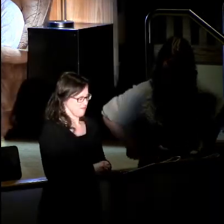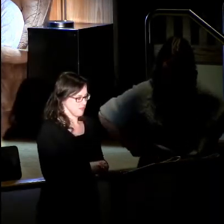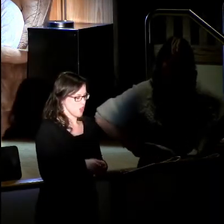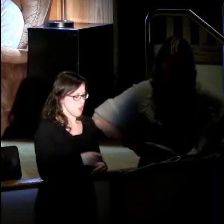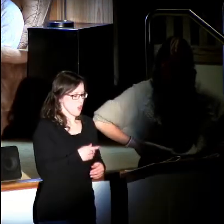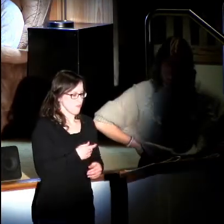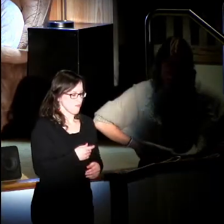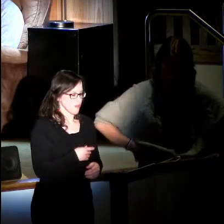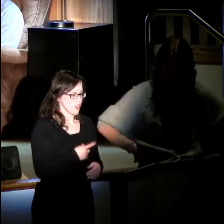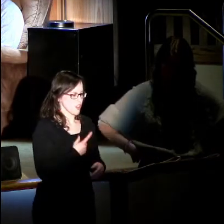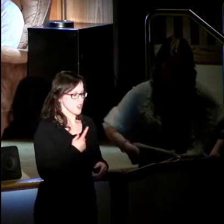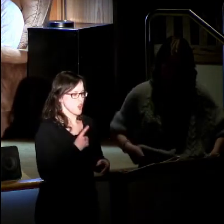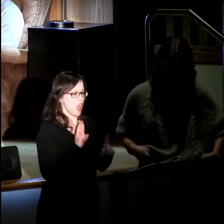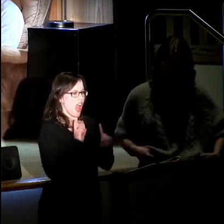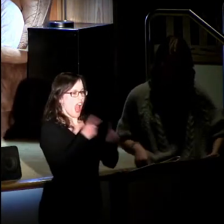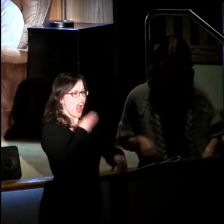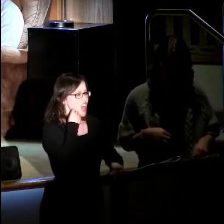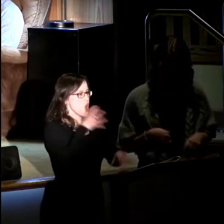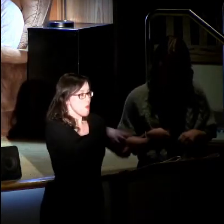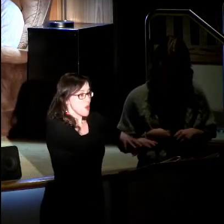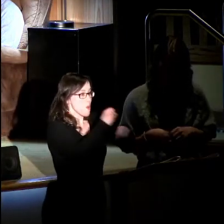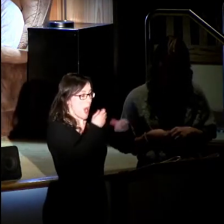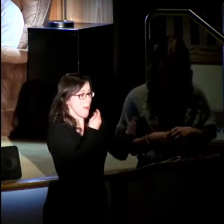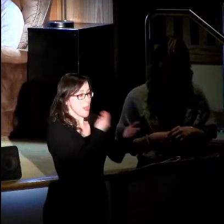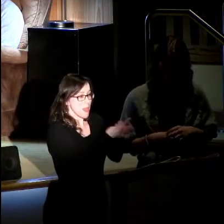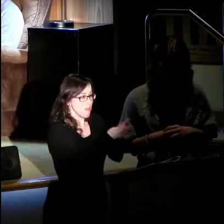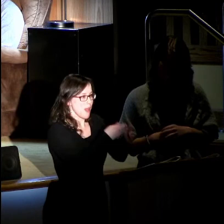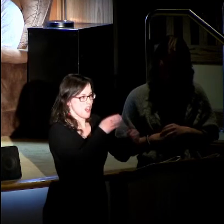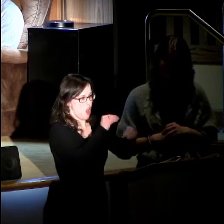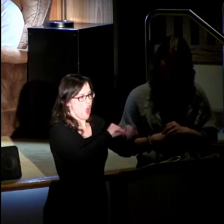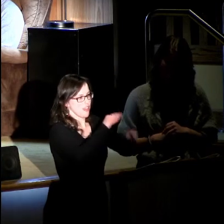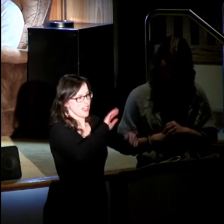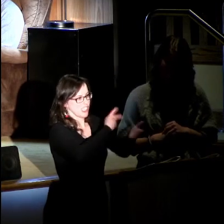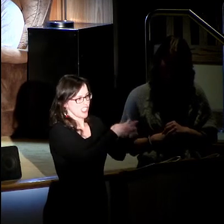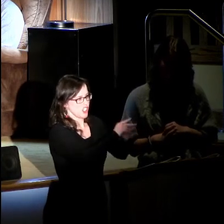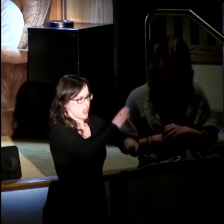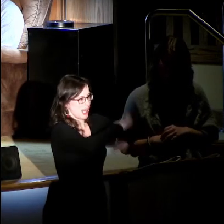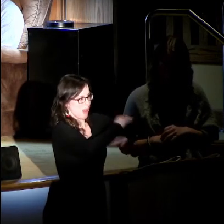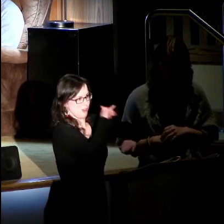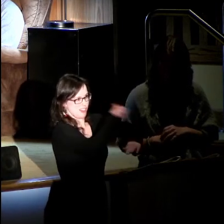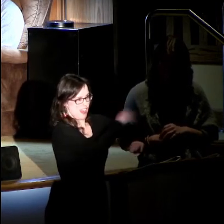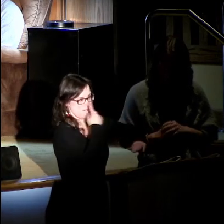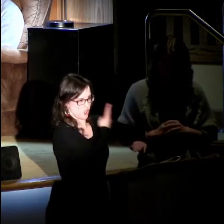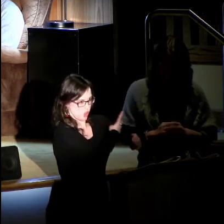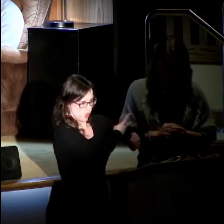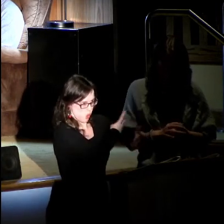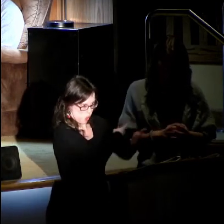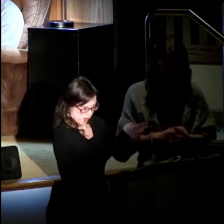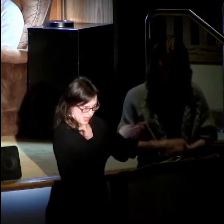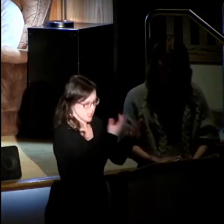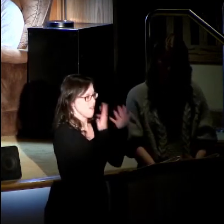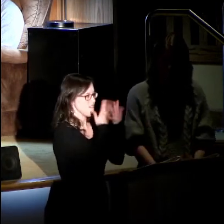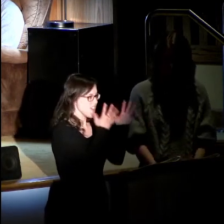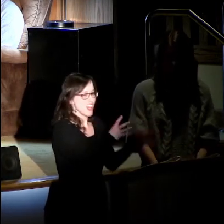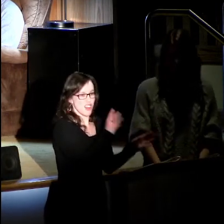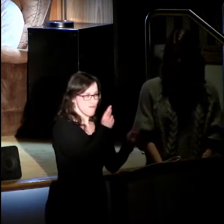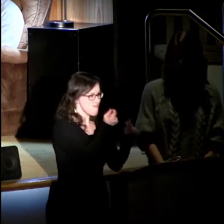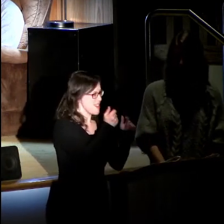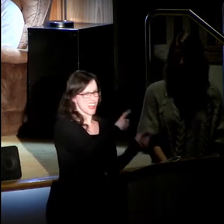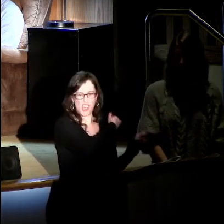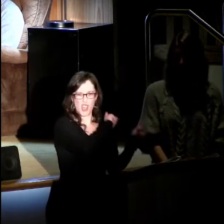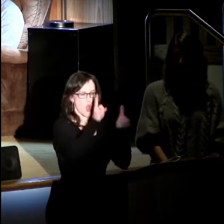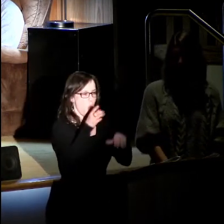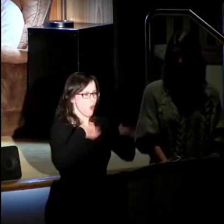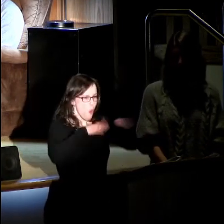I grabbed the money envelope that had been sitting untouched on the kitchen table for 2 weeks. We immediately set out again. It was a long walk, but